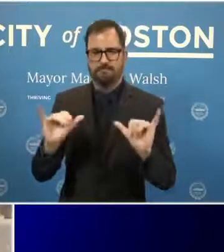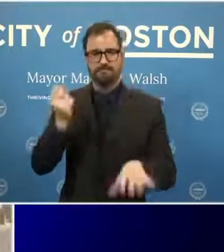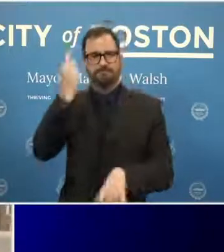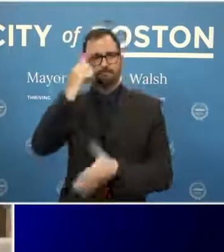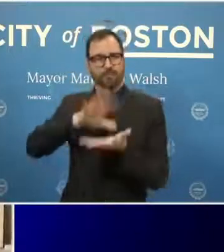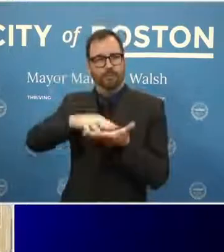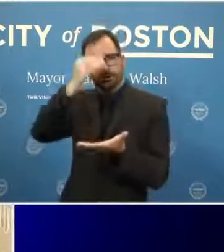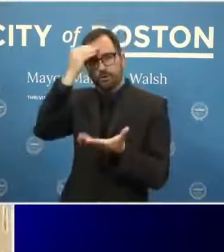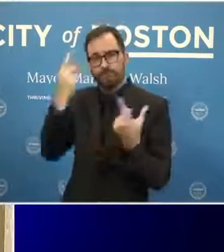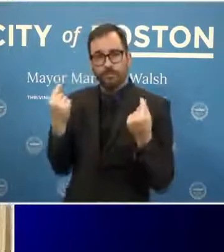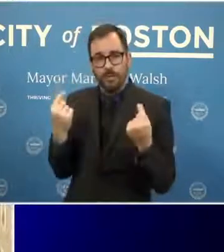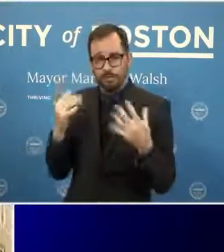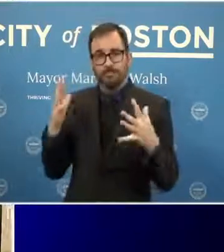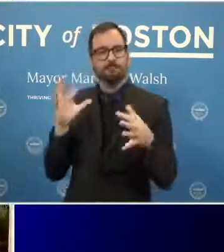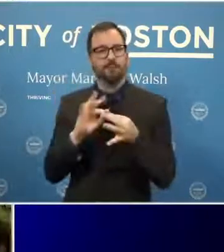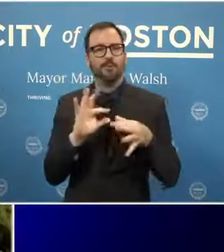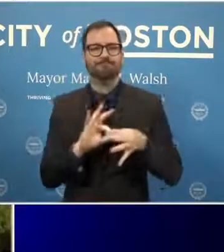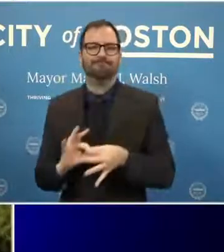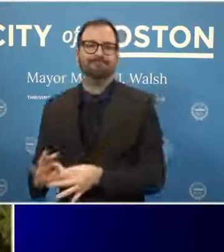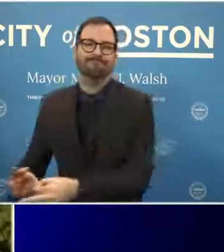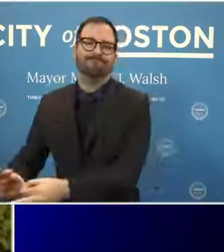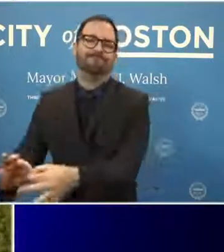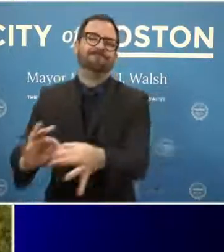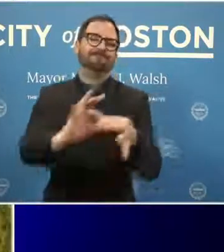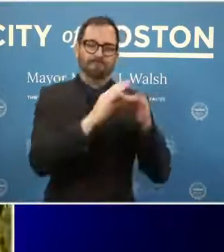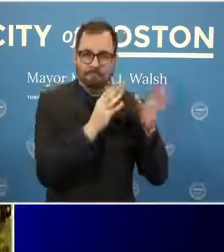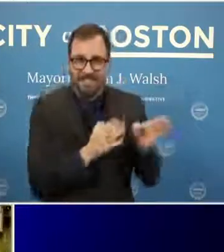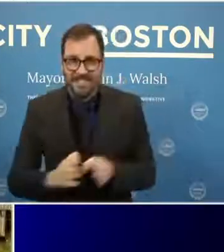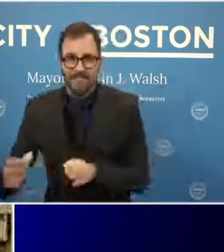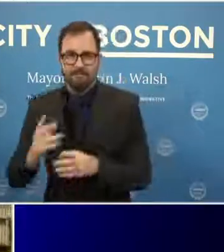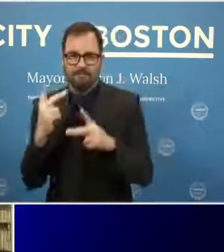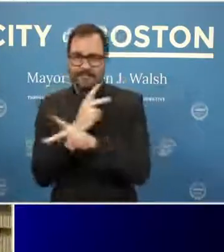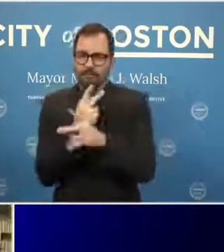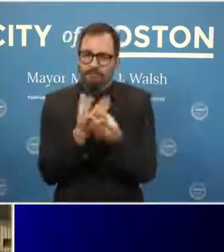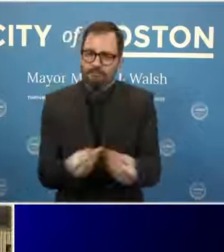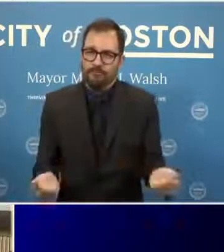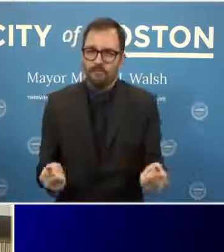lesson shining through in Boston because we never gave up.